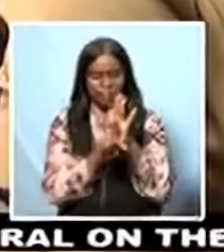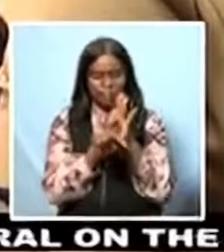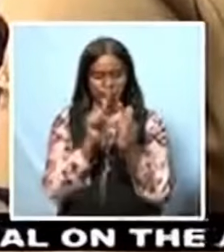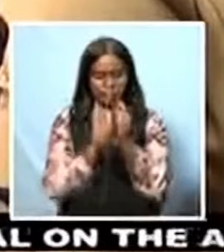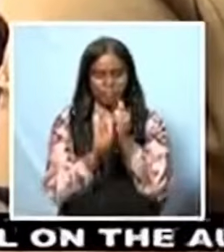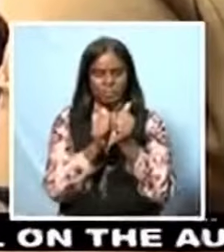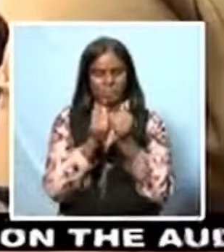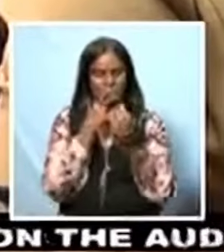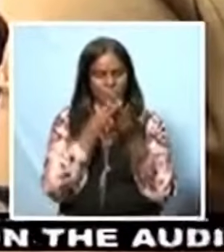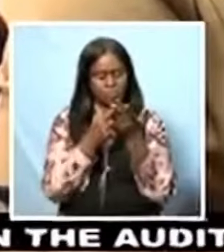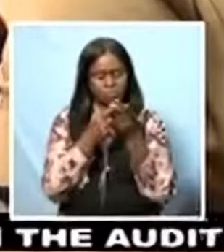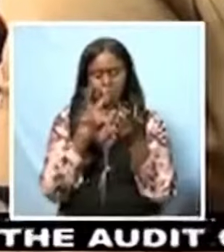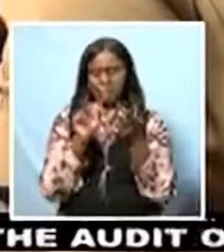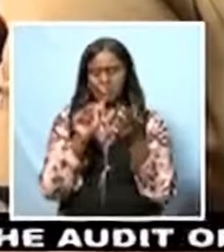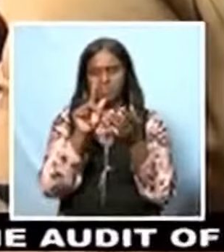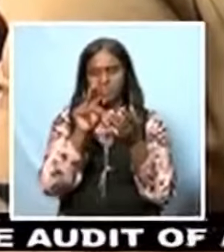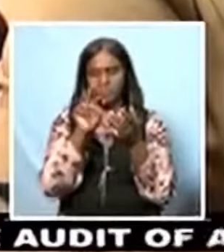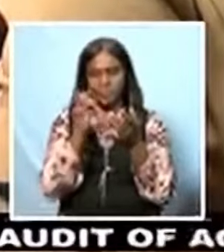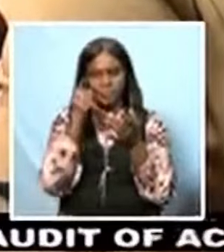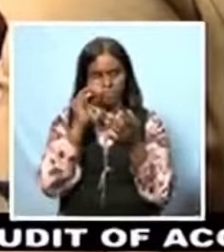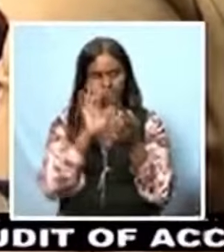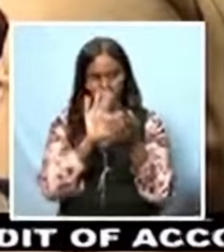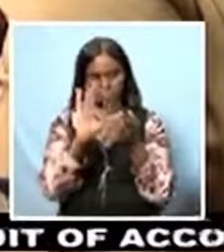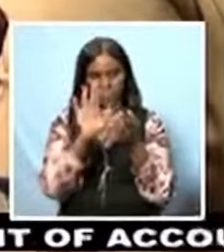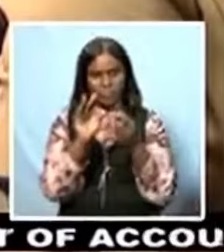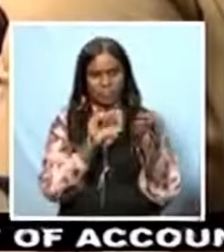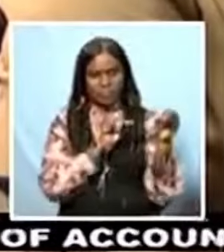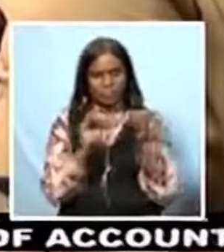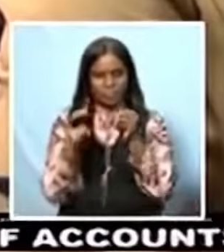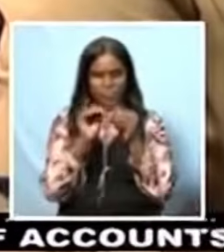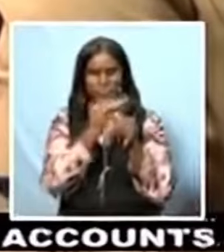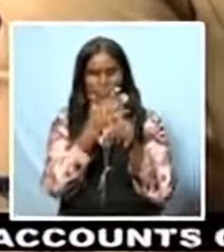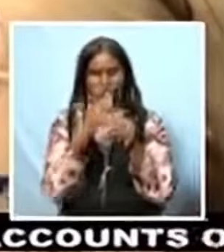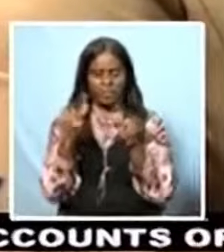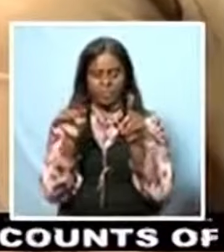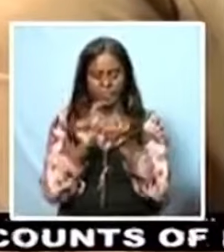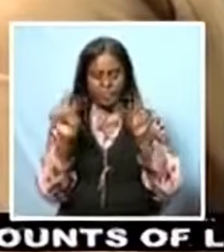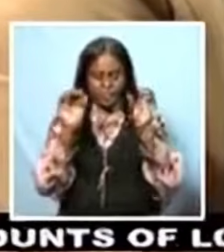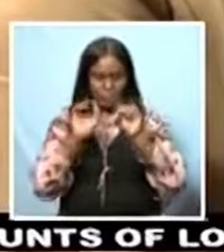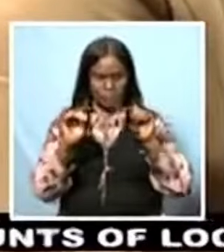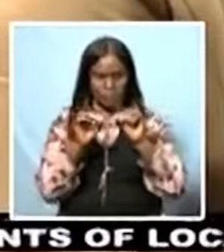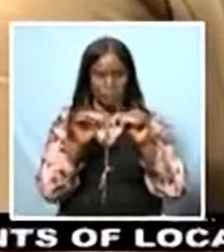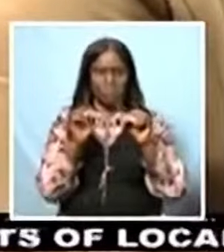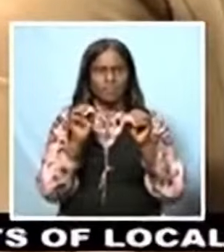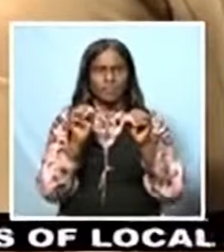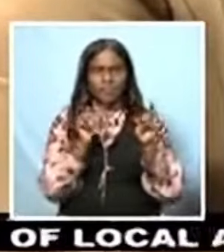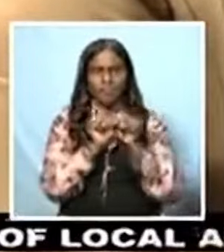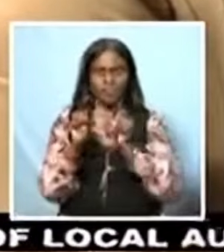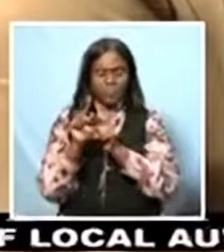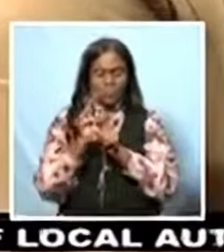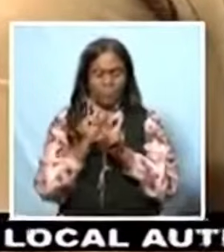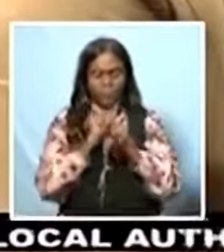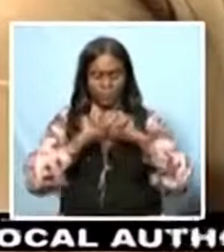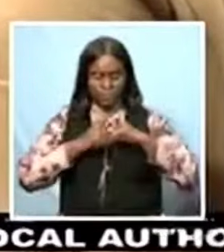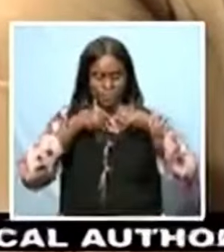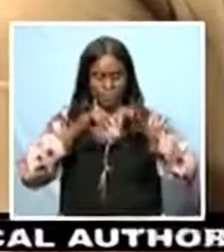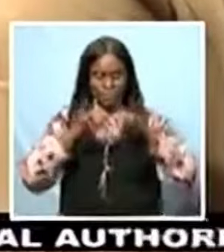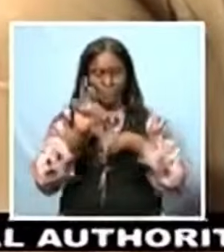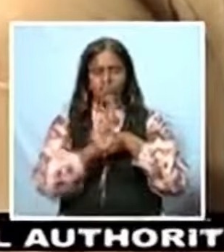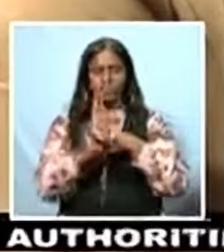the value of the movable assets and non-movable assets as we continue using